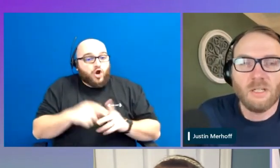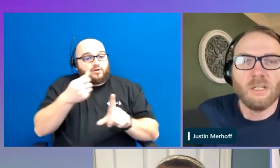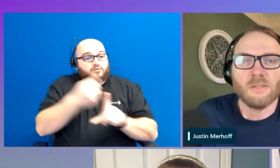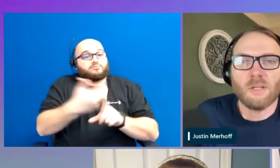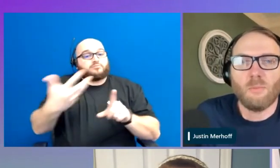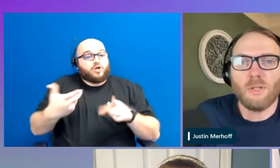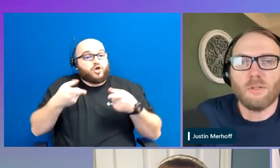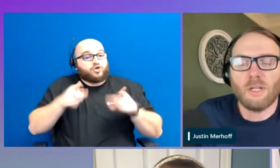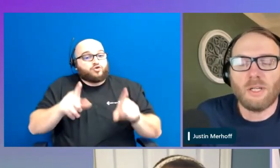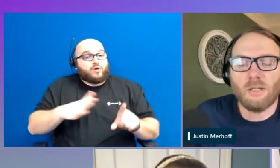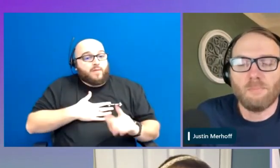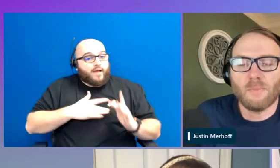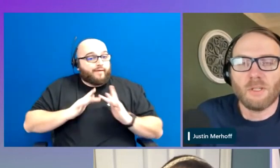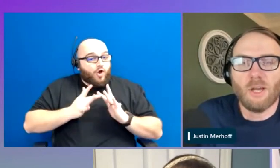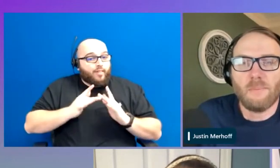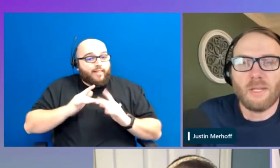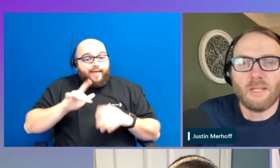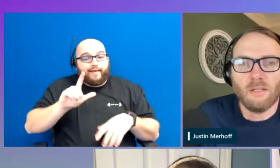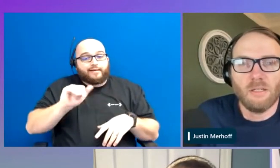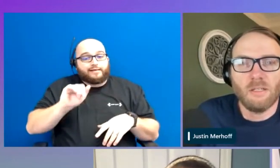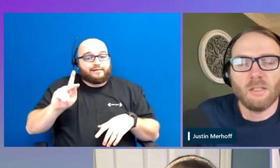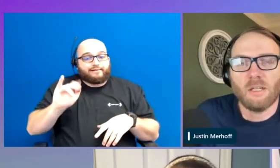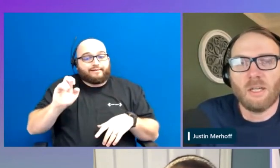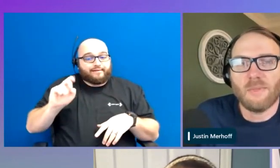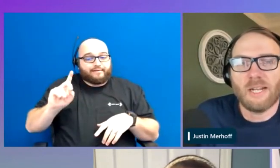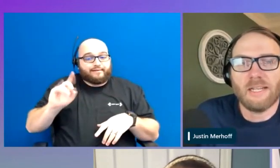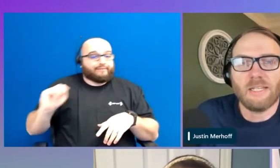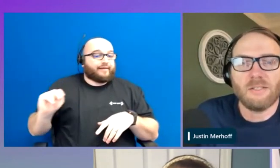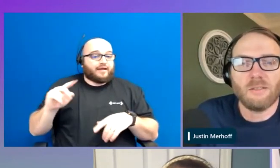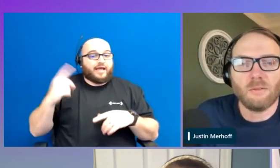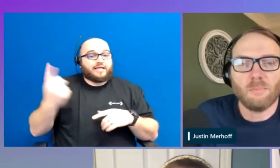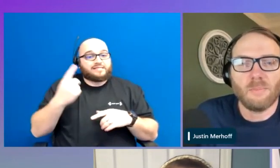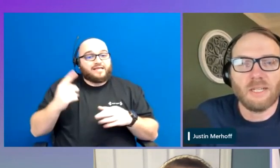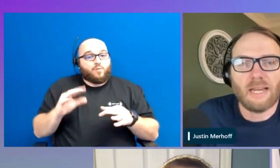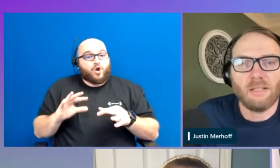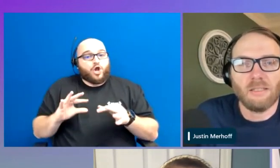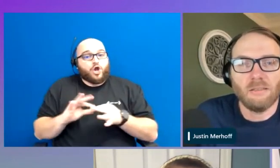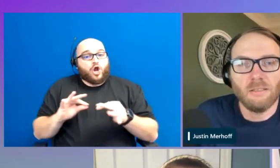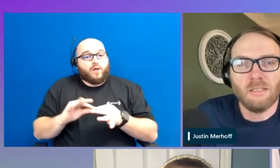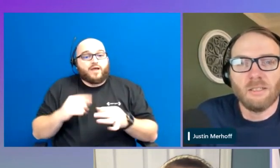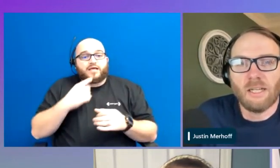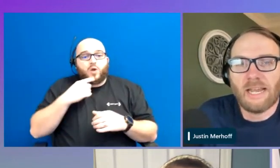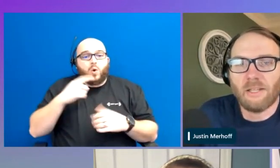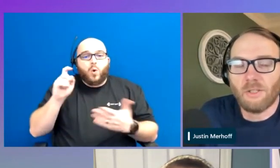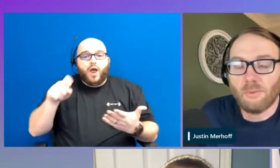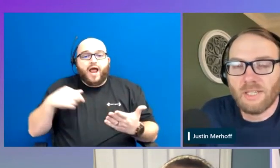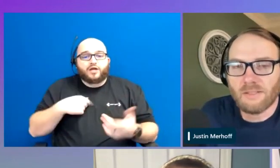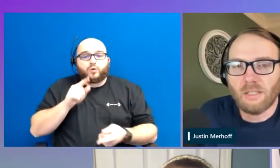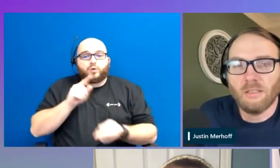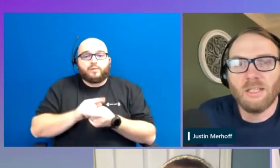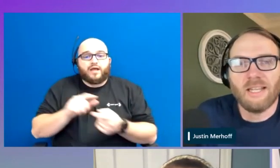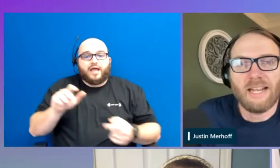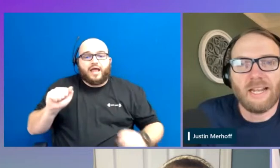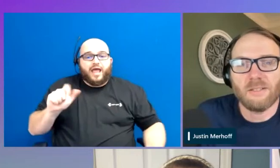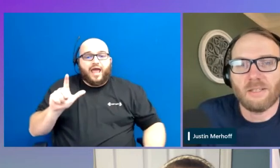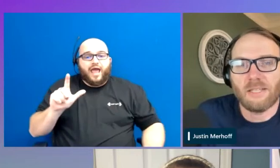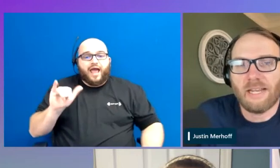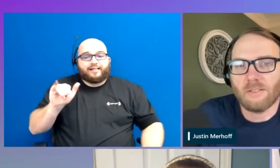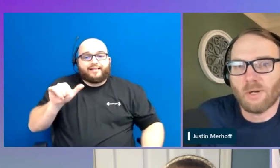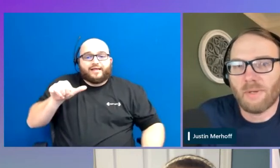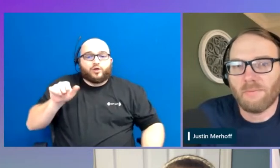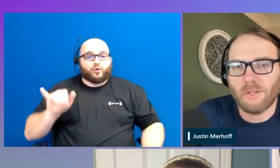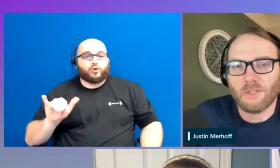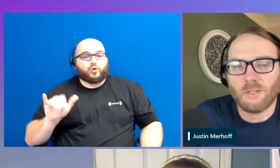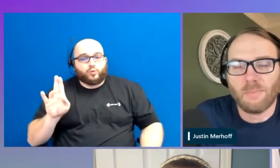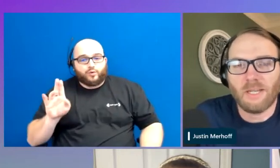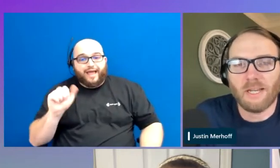and someone commented that I need to meet Ali Uyisa, and that is